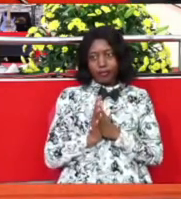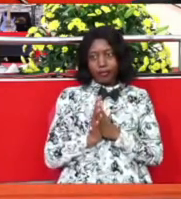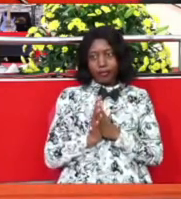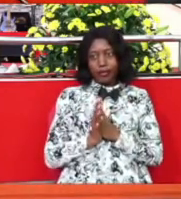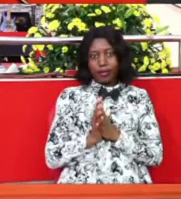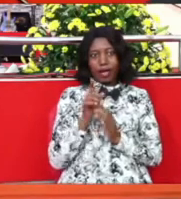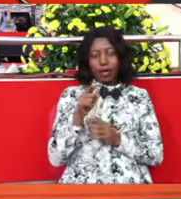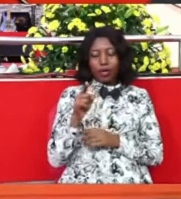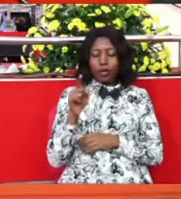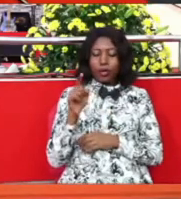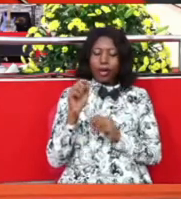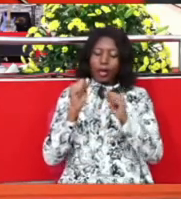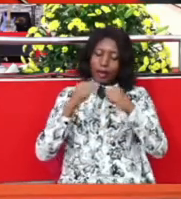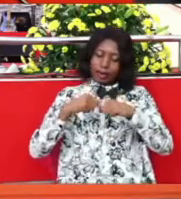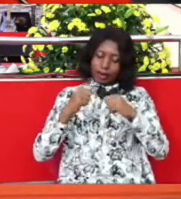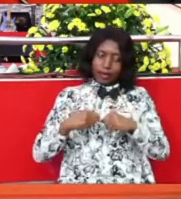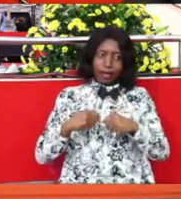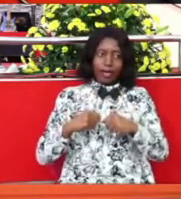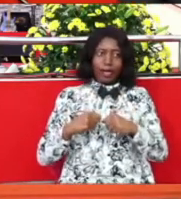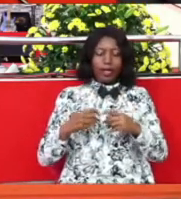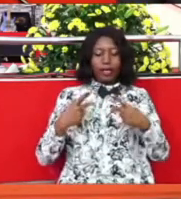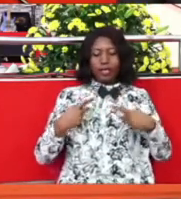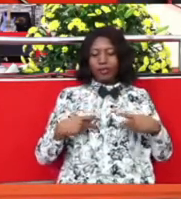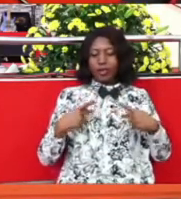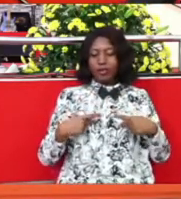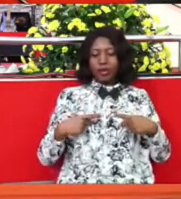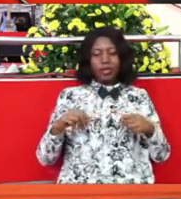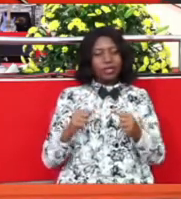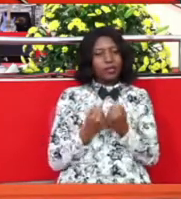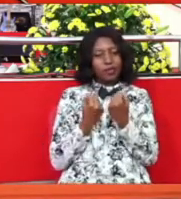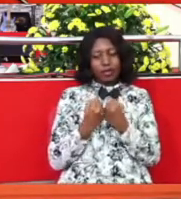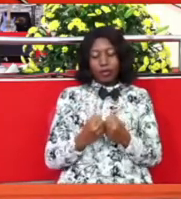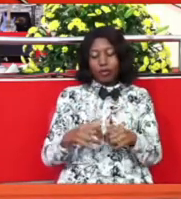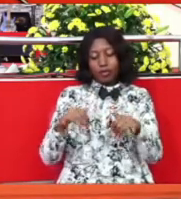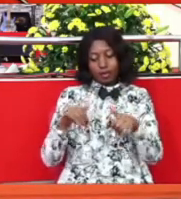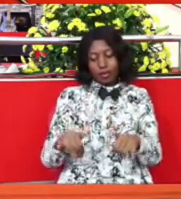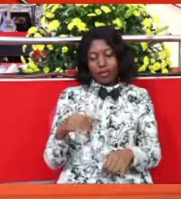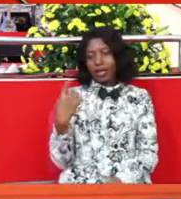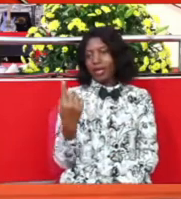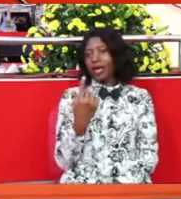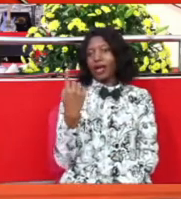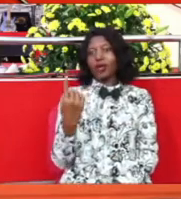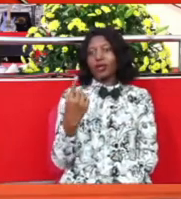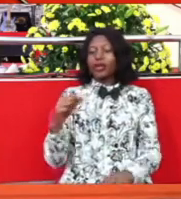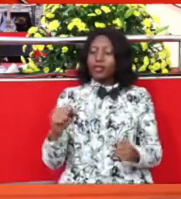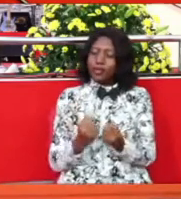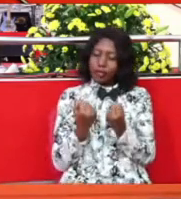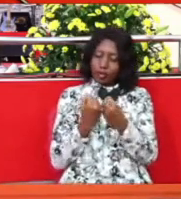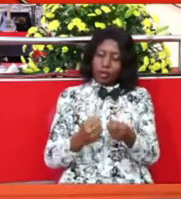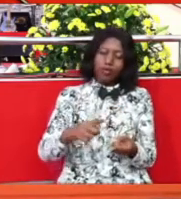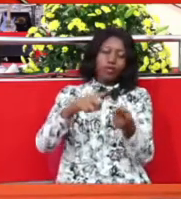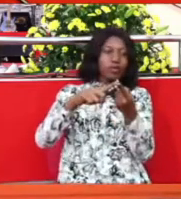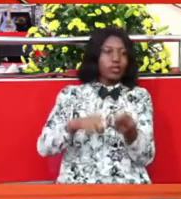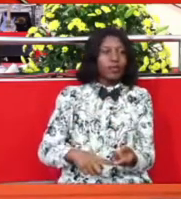with me that a man, a human being, cannot be an island of his own. Unakubaliana na mimi kwamba wewe kama binadamu, wewe si